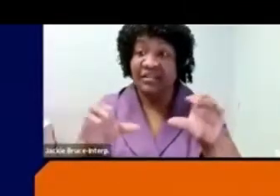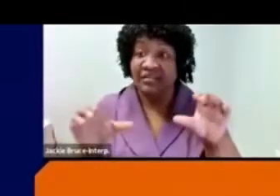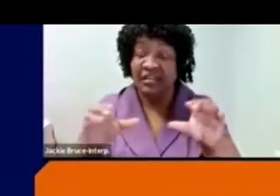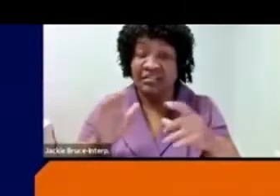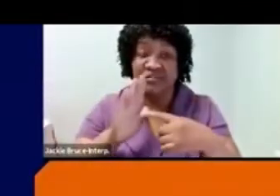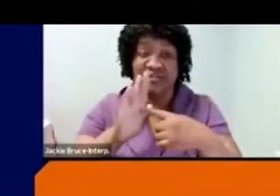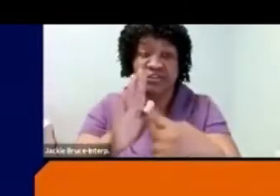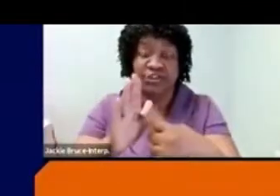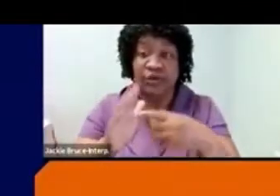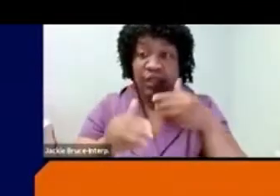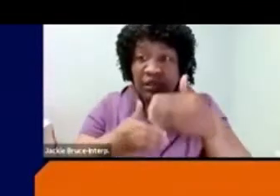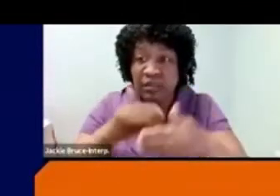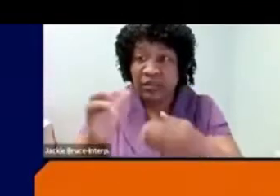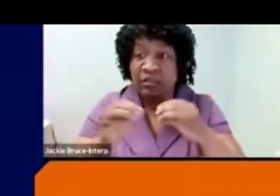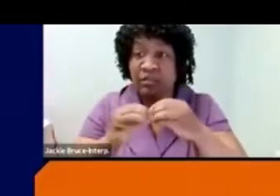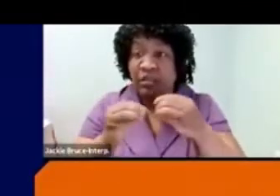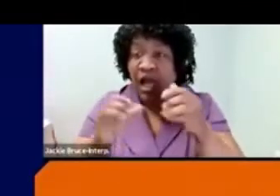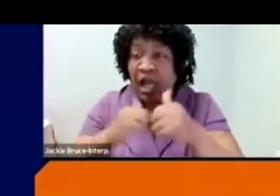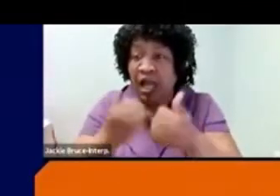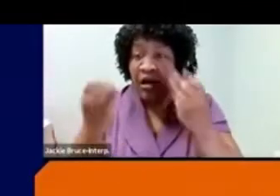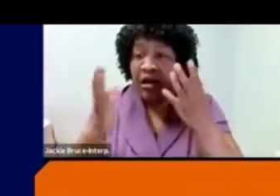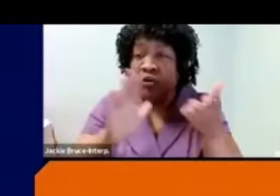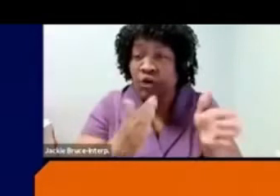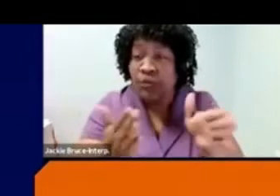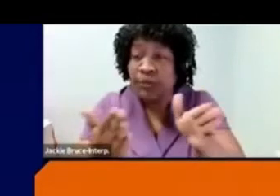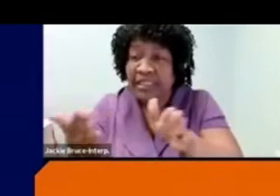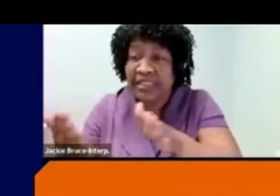showing patterns of comorbidities in this population